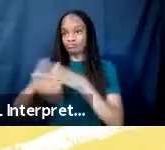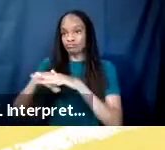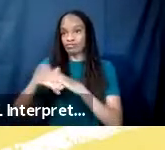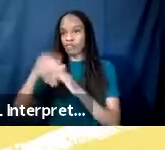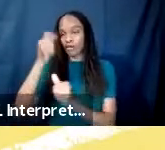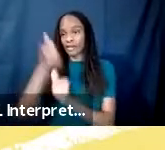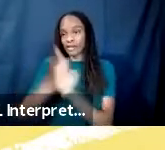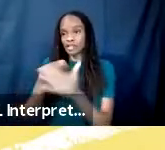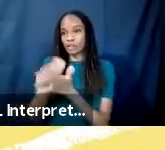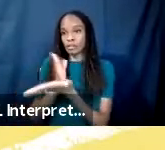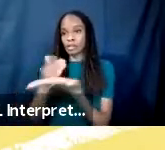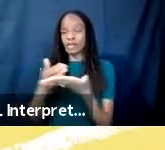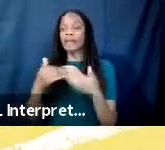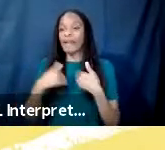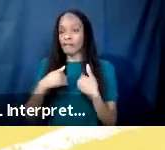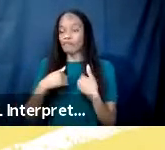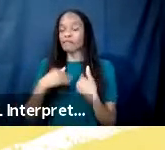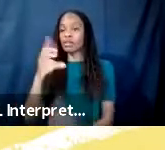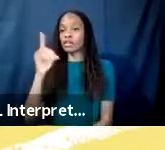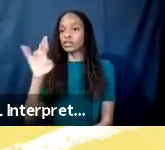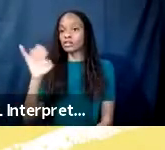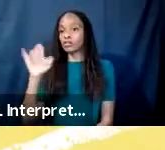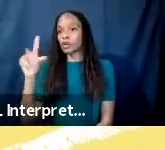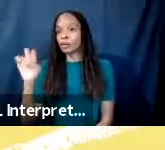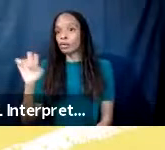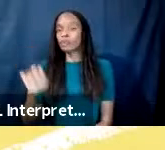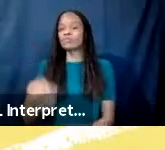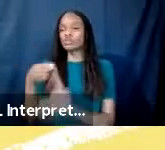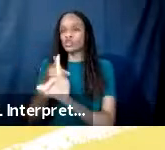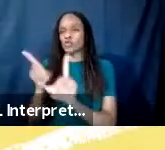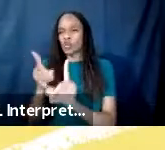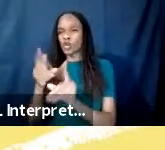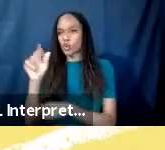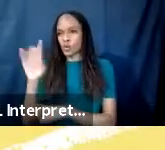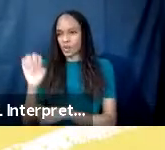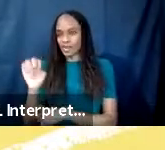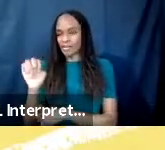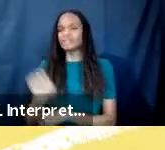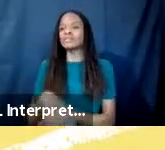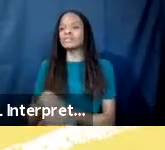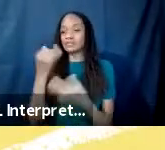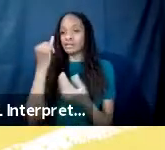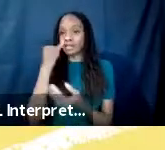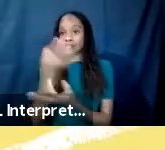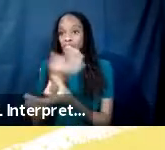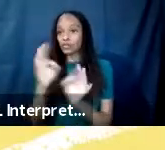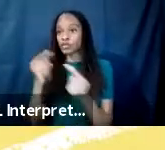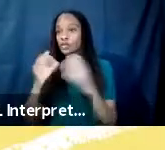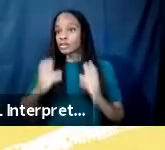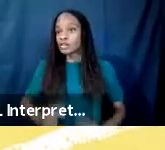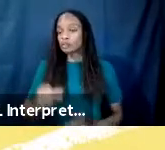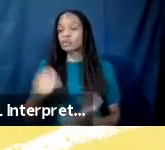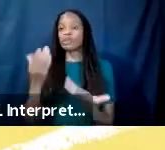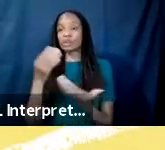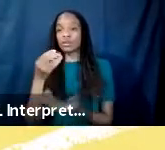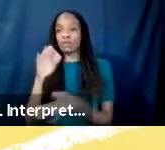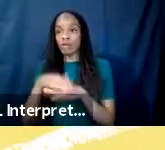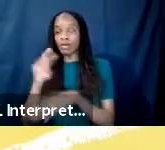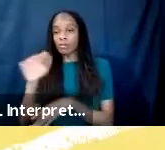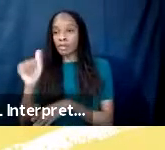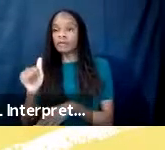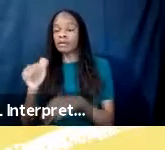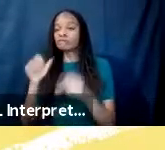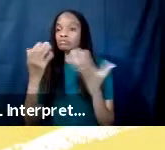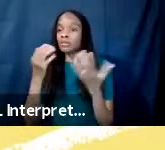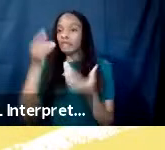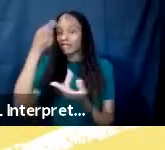deferrable rates available. Rates remain deferred as long as you stay on free to the consumer new media. The great thing is that the agreement